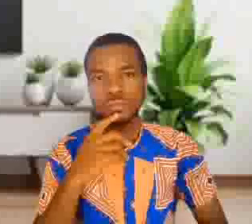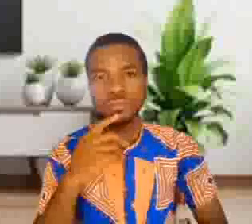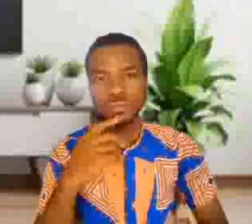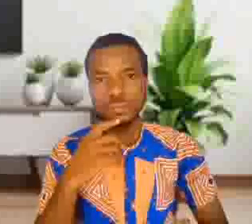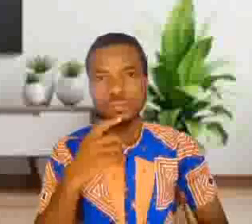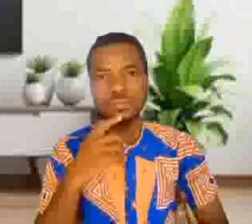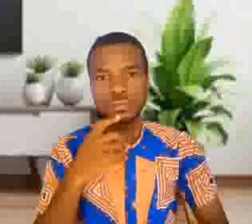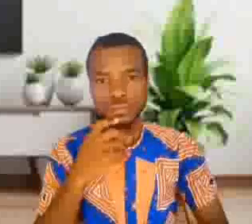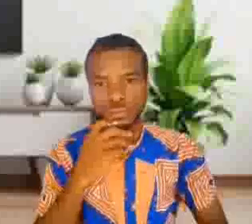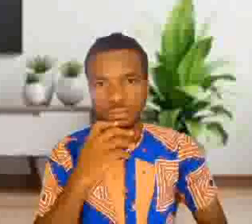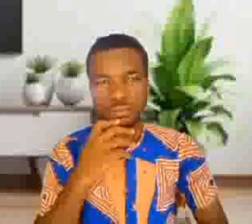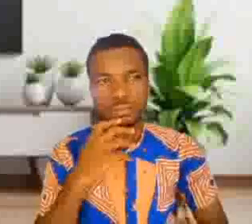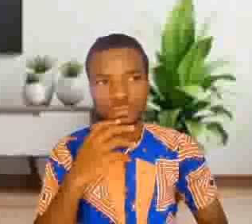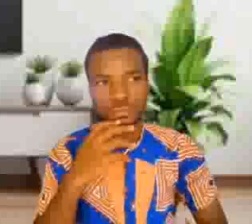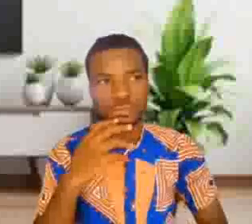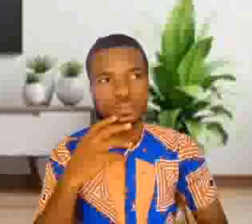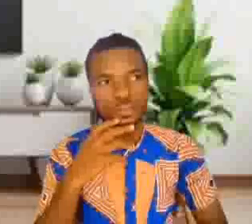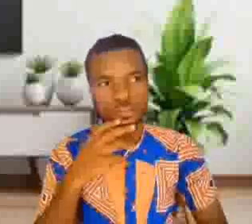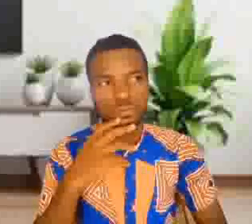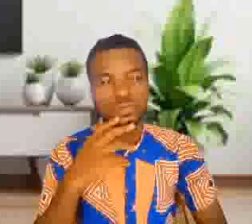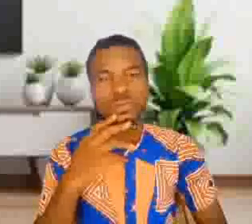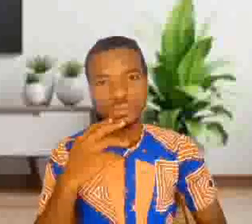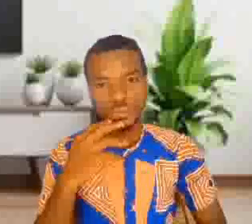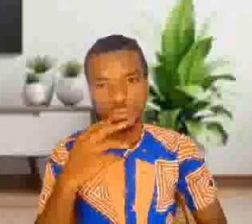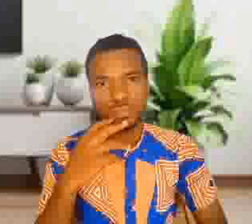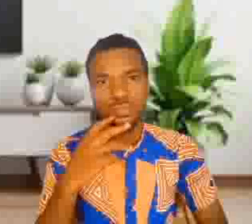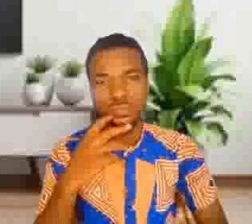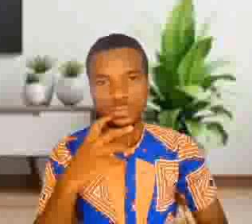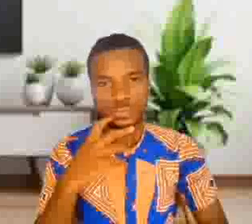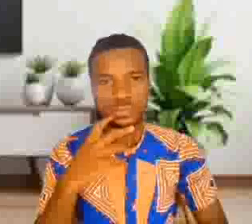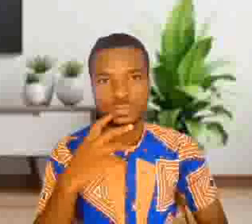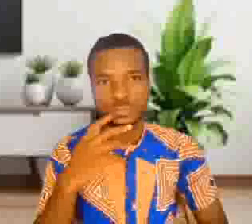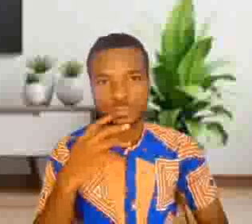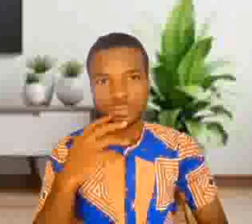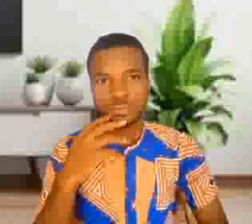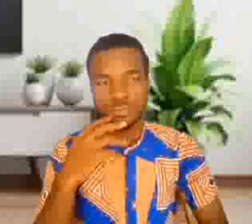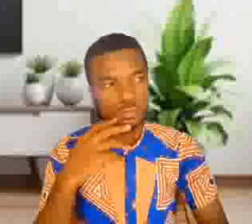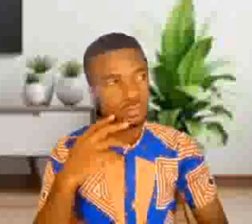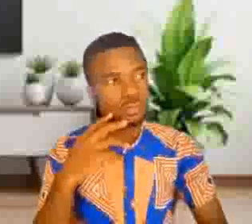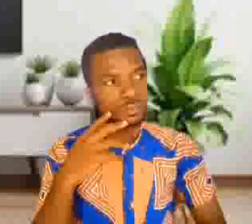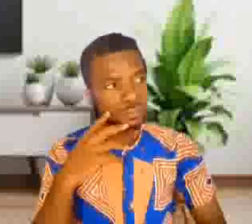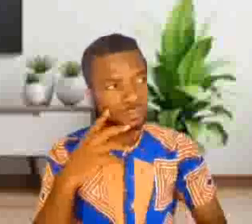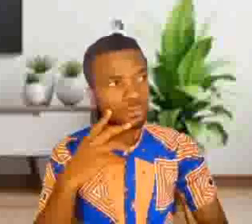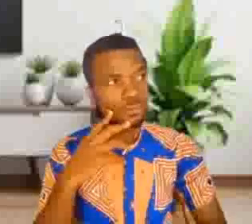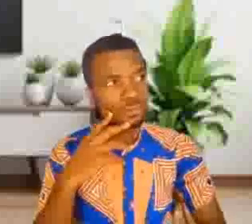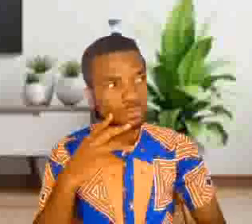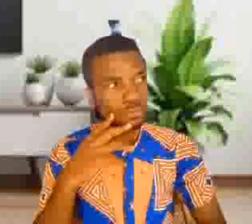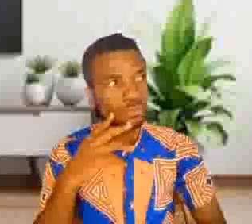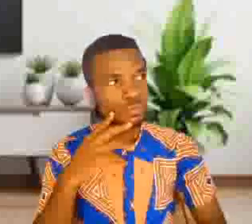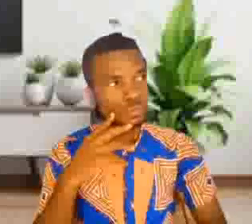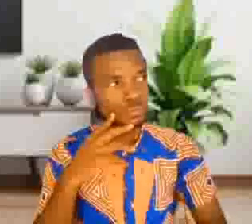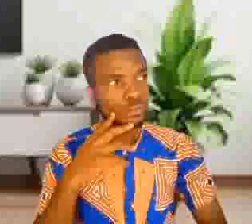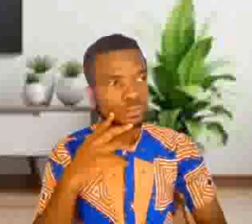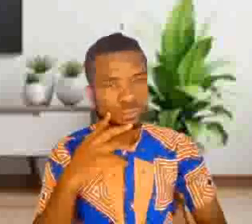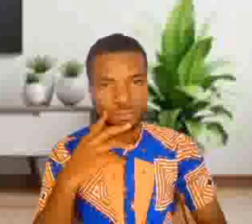world, the Bible said, and the earth was without form, and